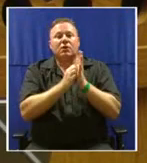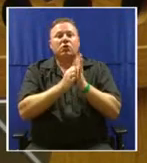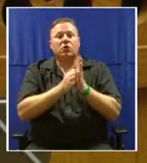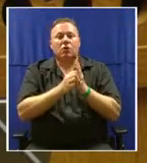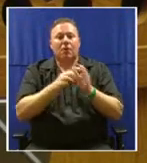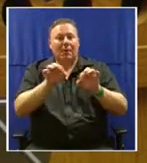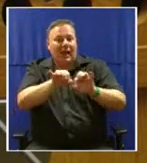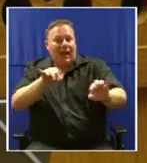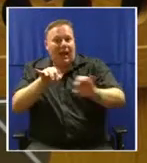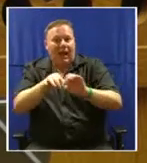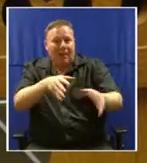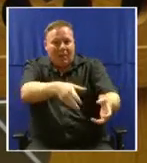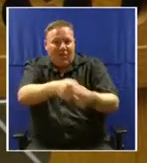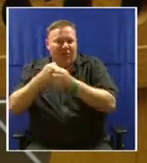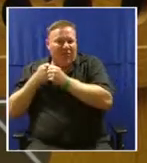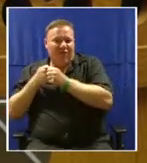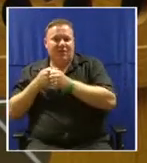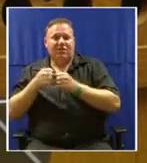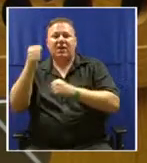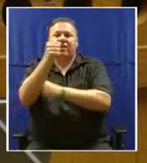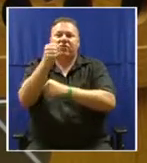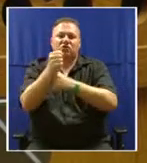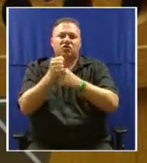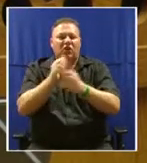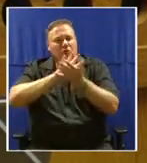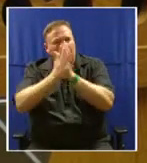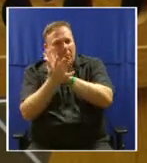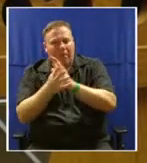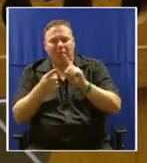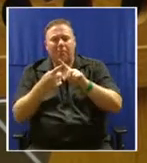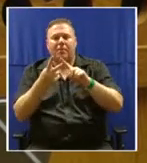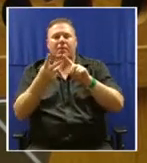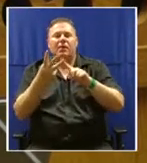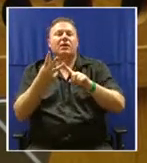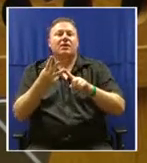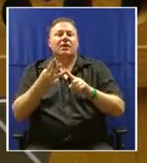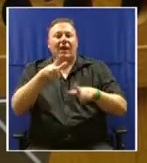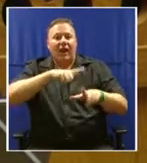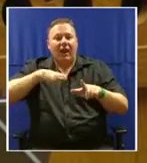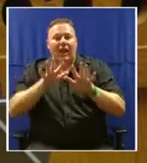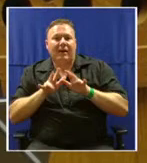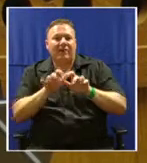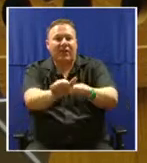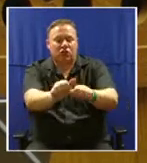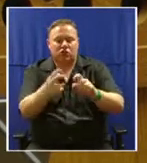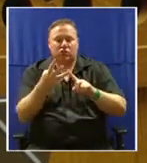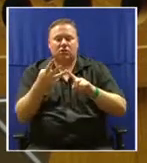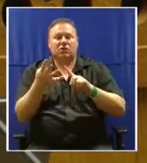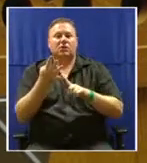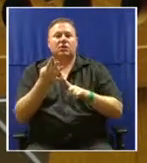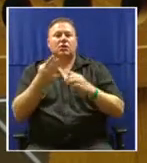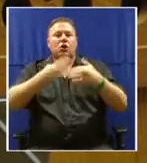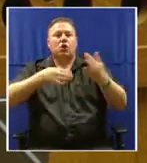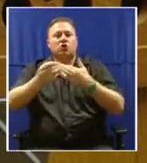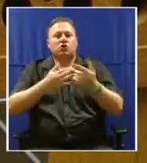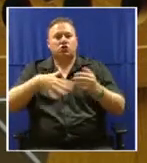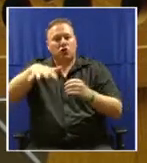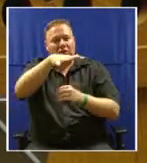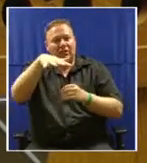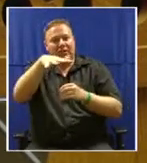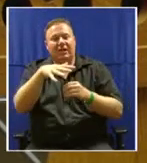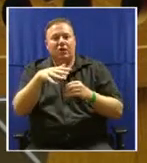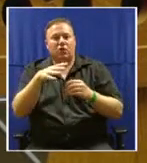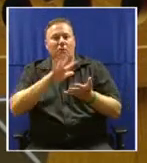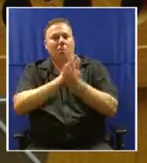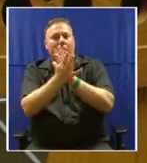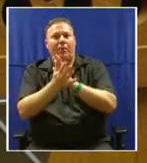railway infrastructure vandalizing, land invasion, construction sites disruptions, and attacks